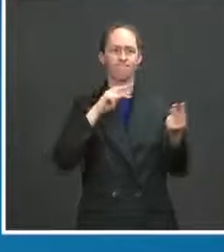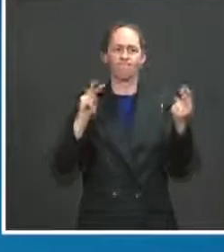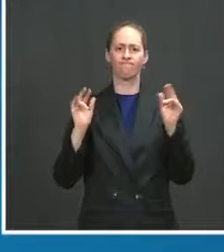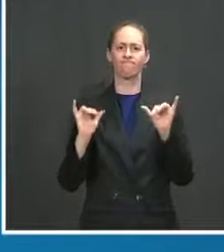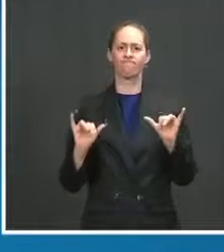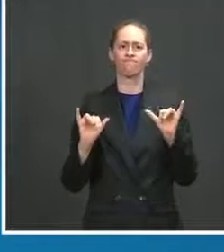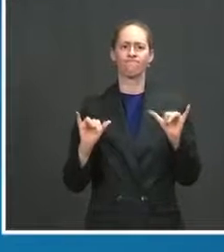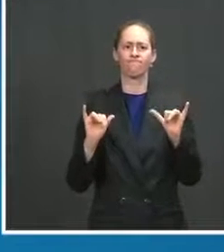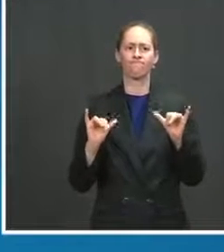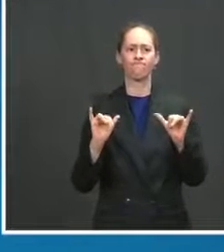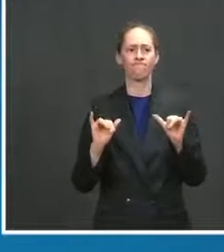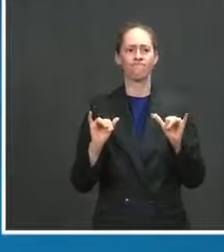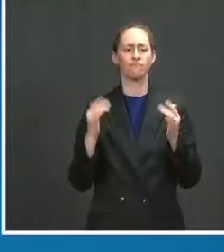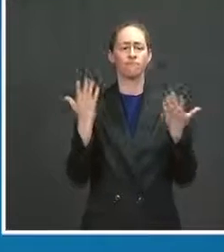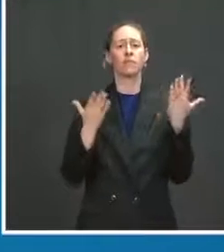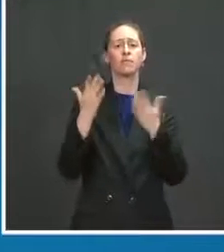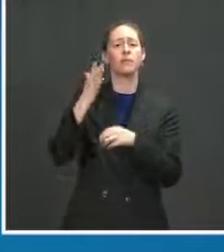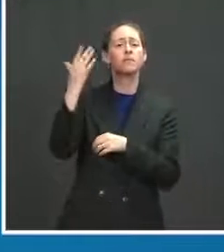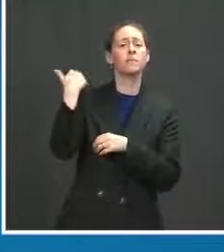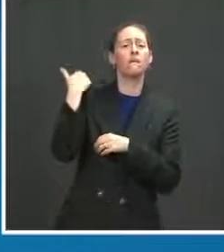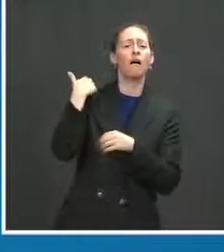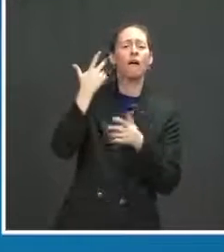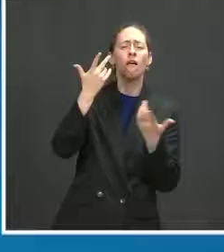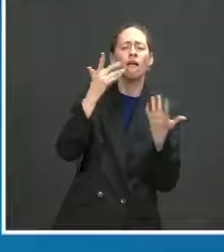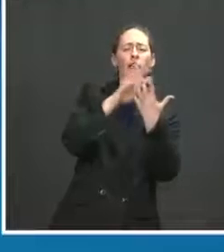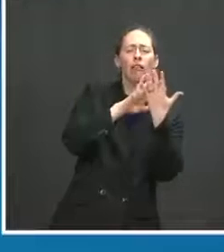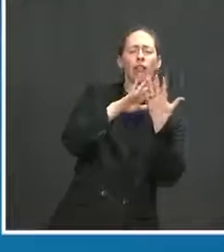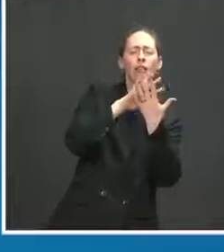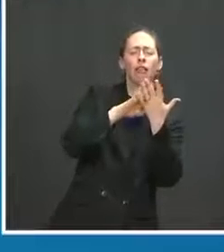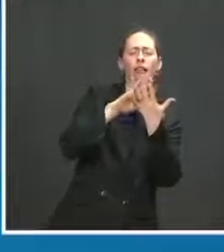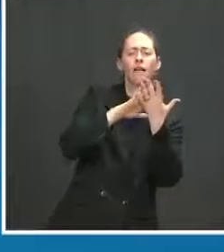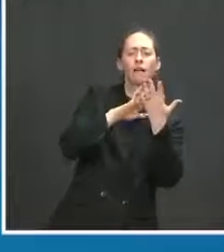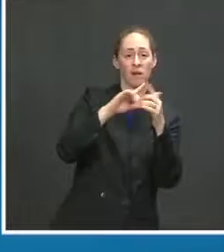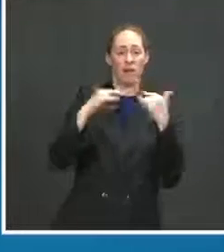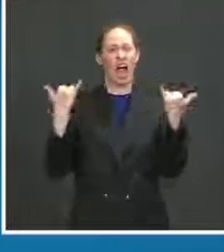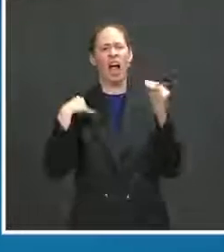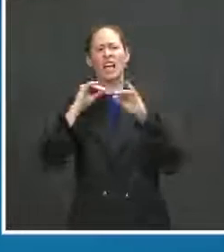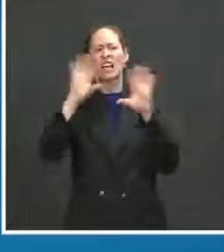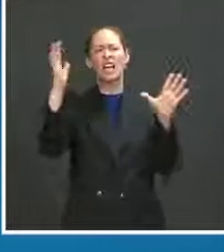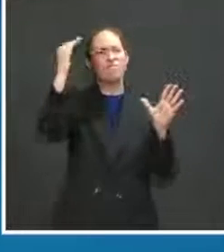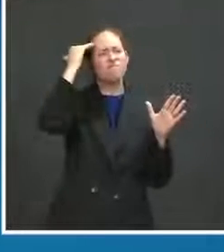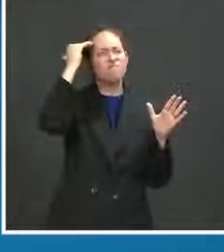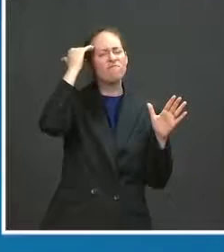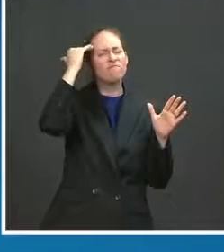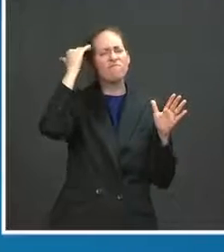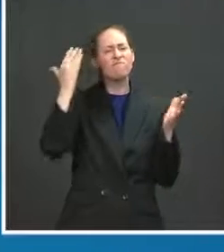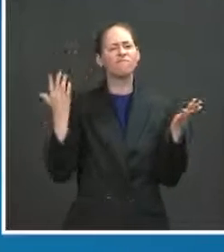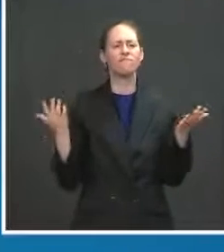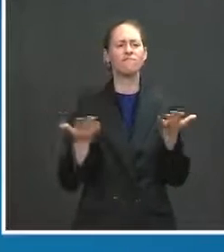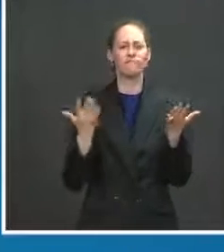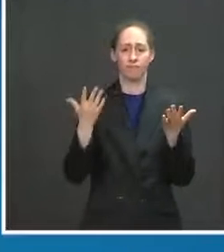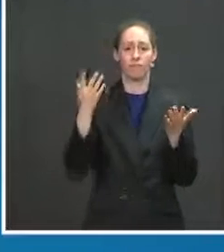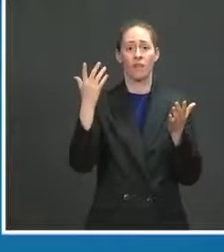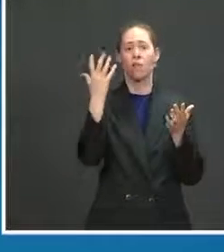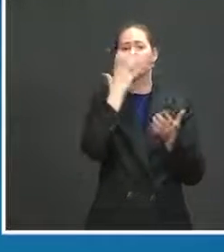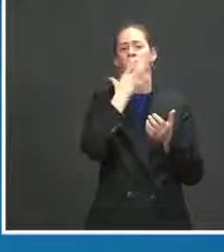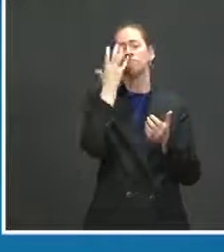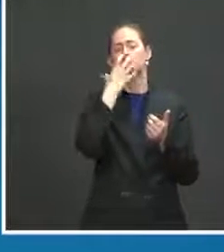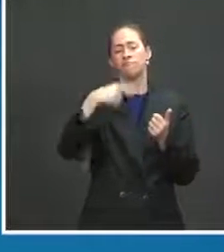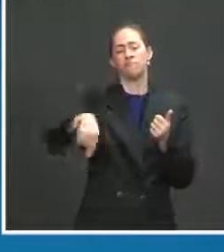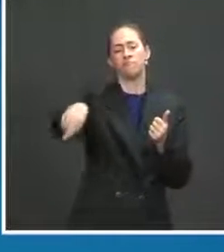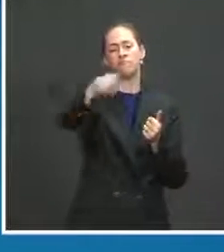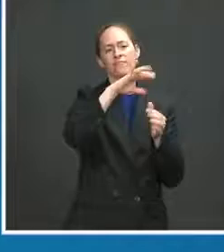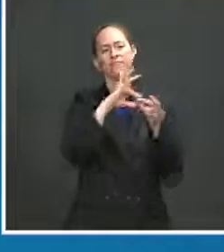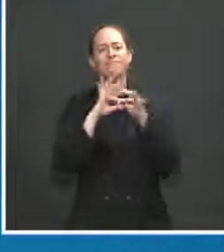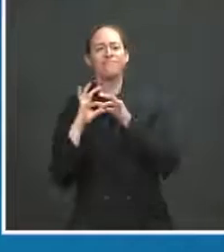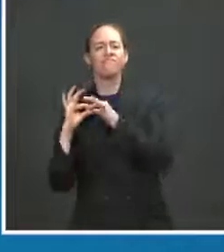before, we know now, our world is interconnected. Our